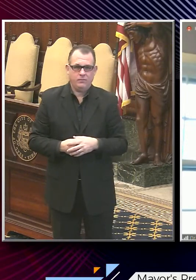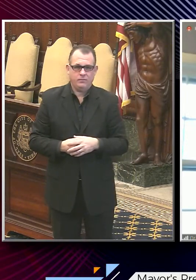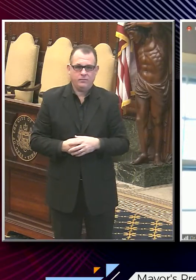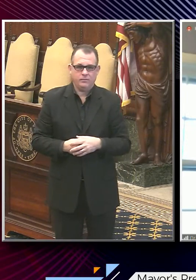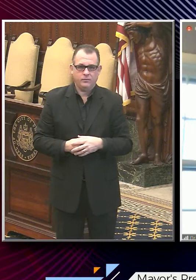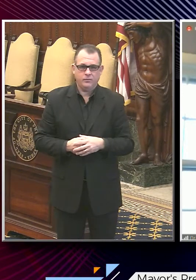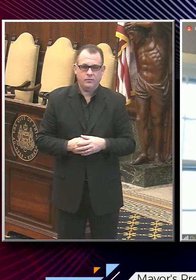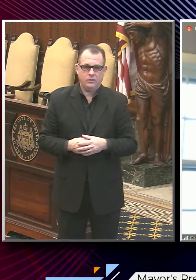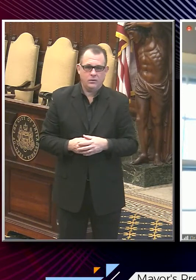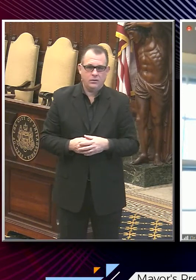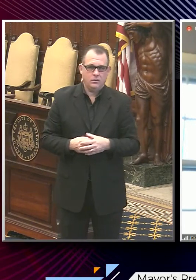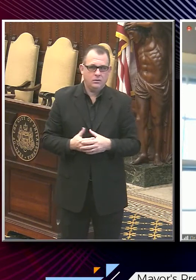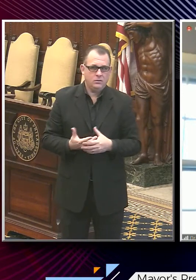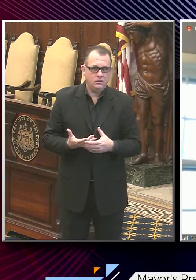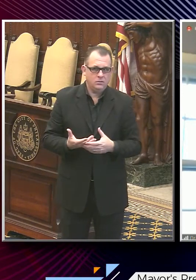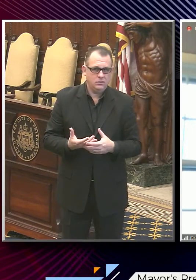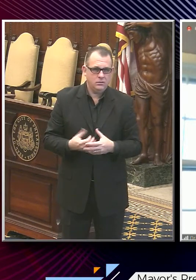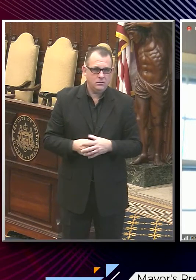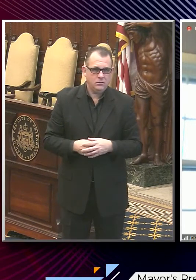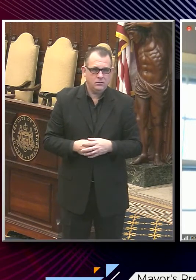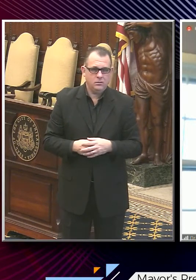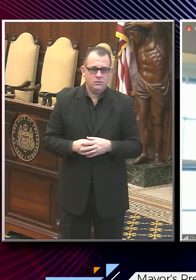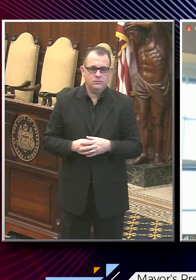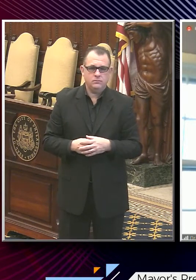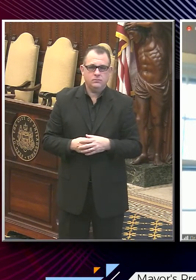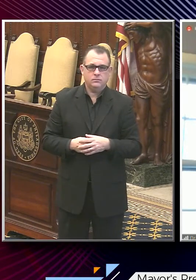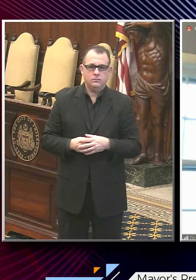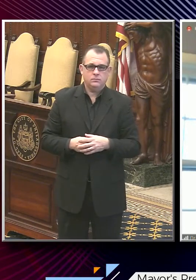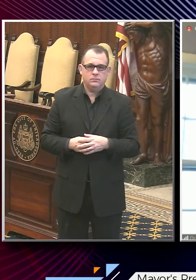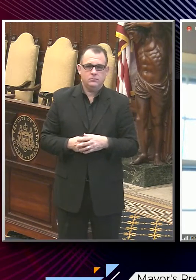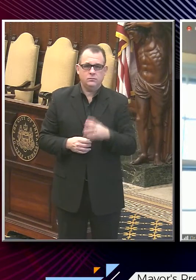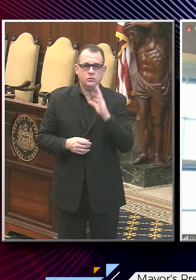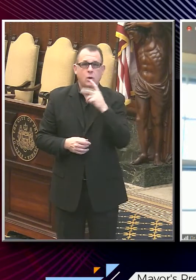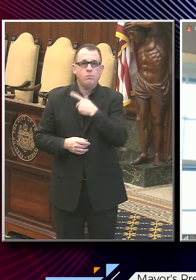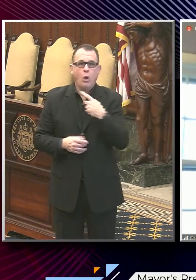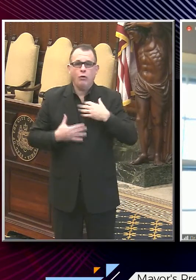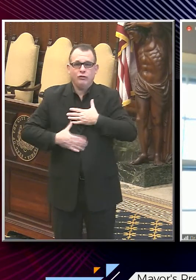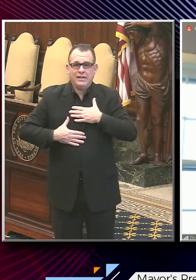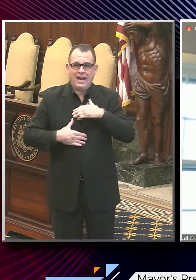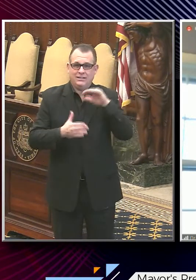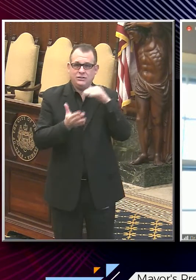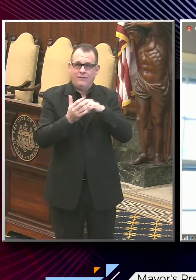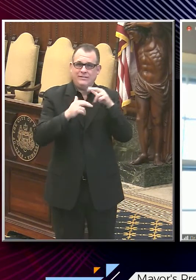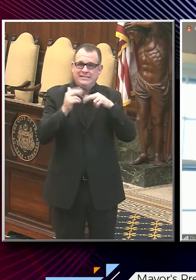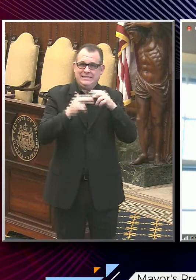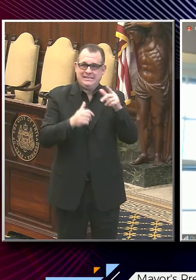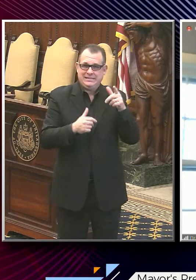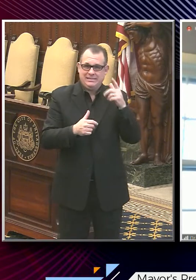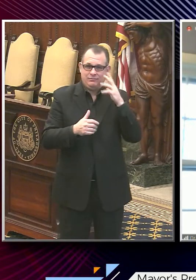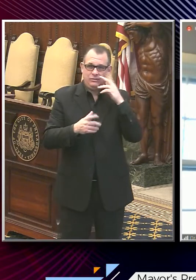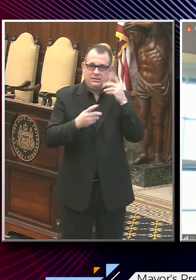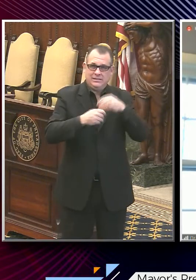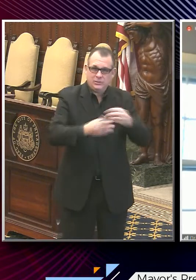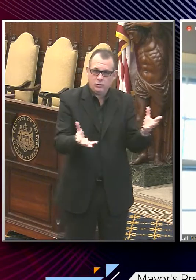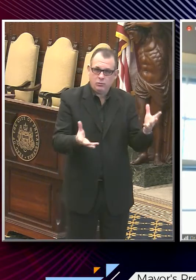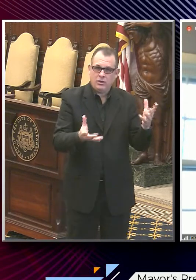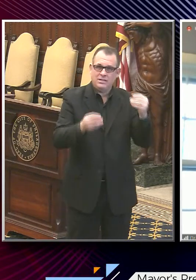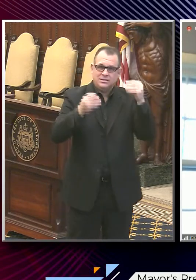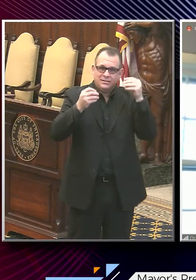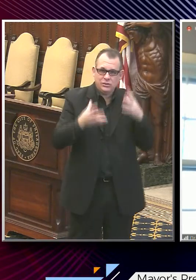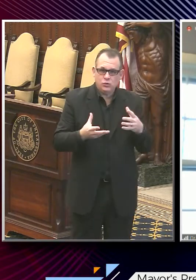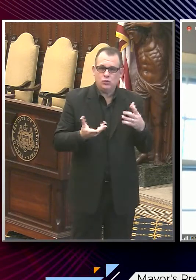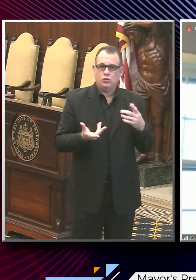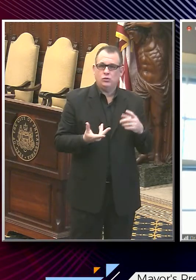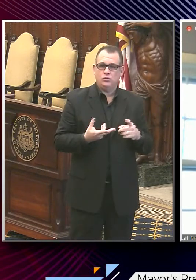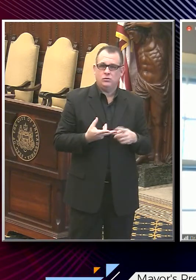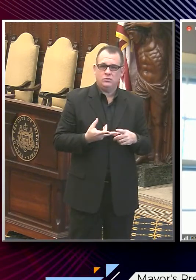the resource access centers in the Parks and Rec facilities, that they are going to be treated as educators